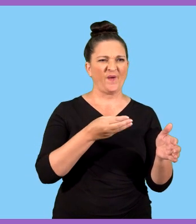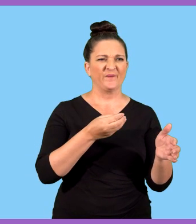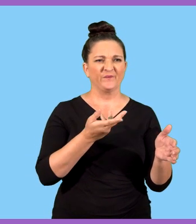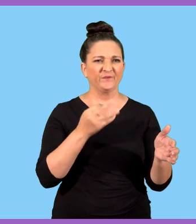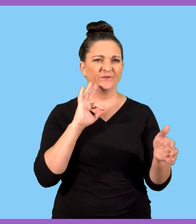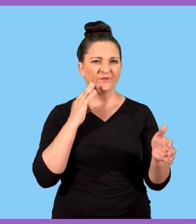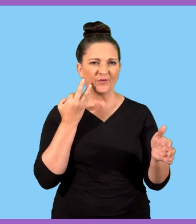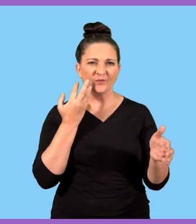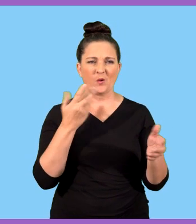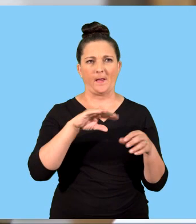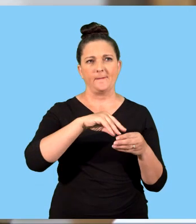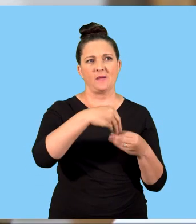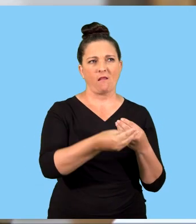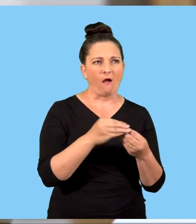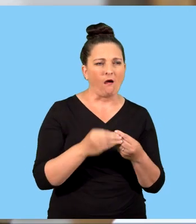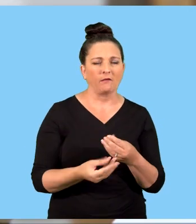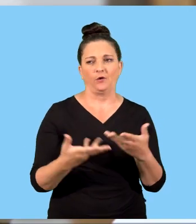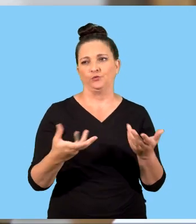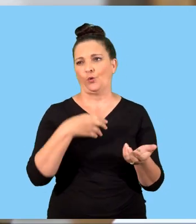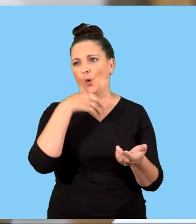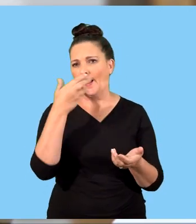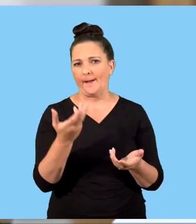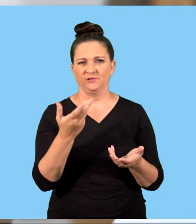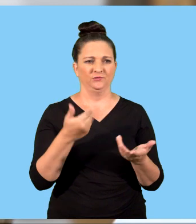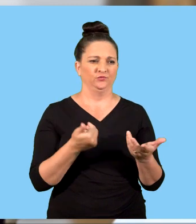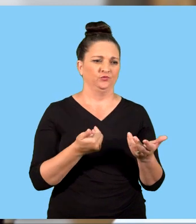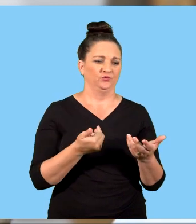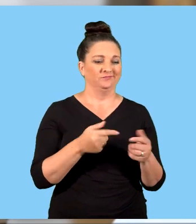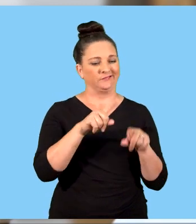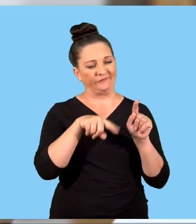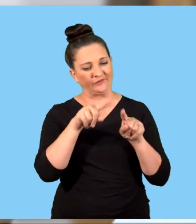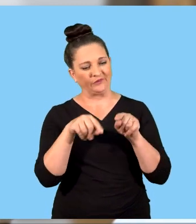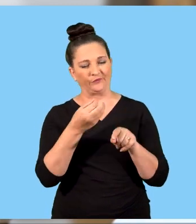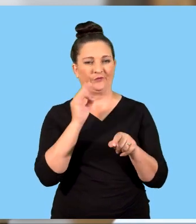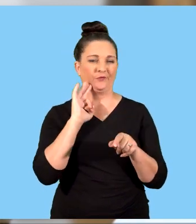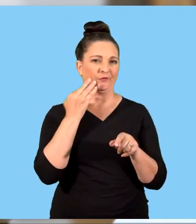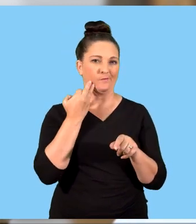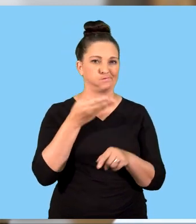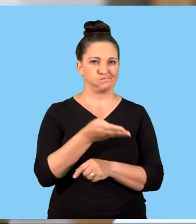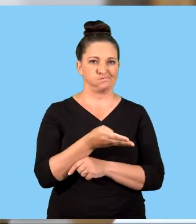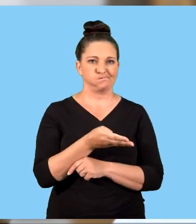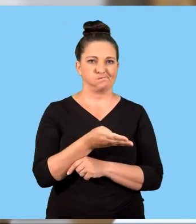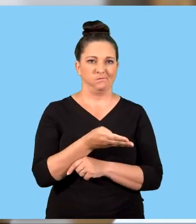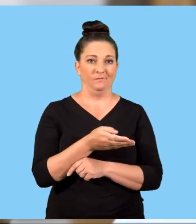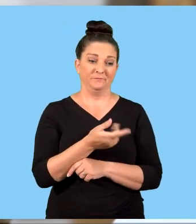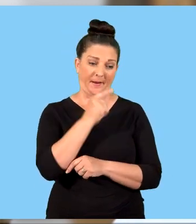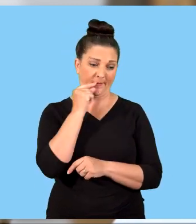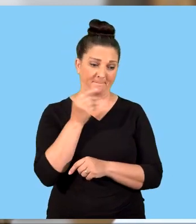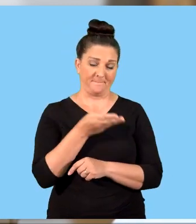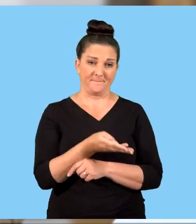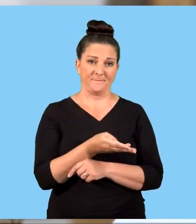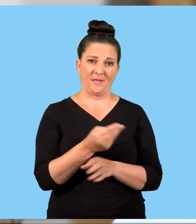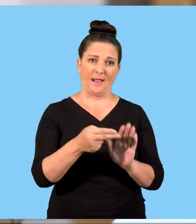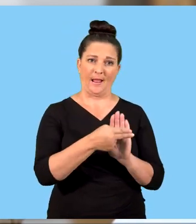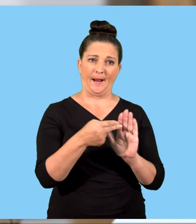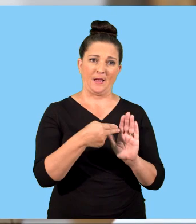type. You could have bananas, you could have apples, kiwis, stuff like that. So that's a